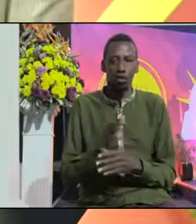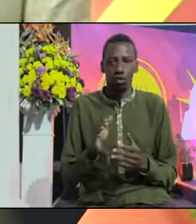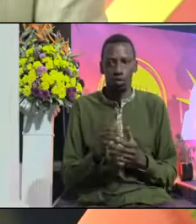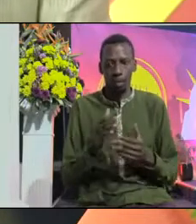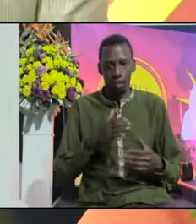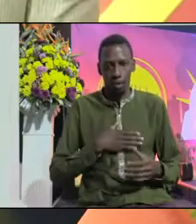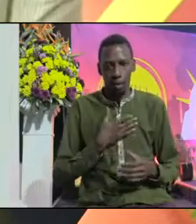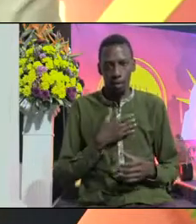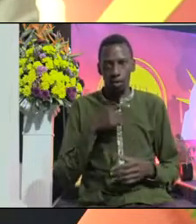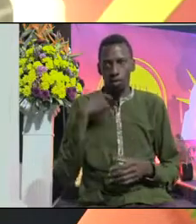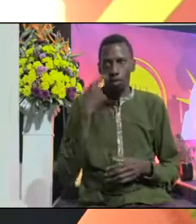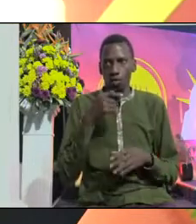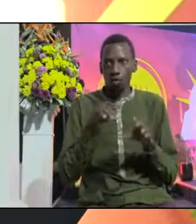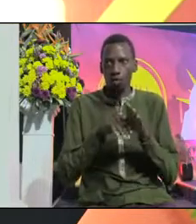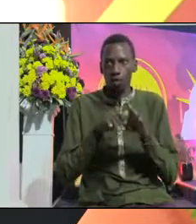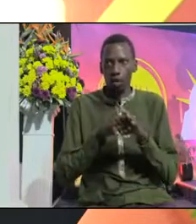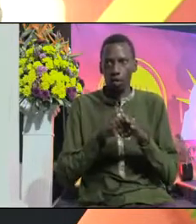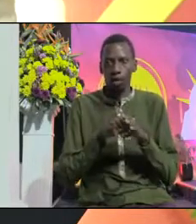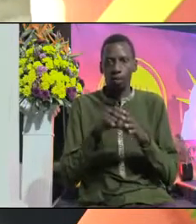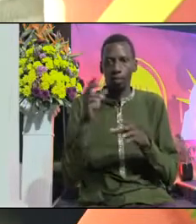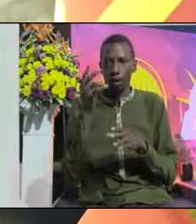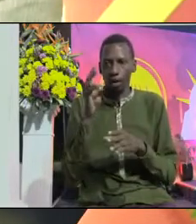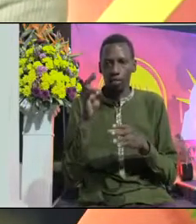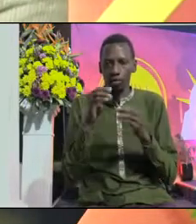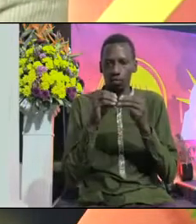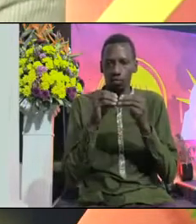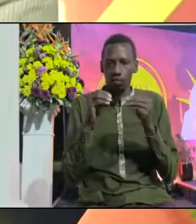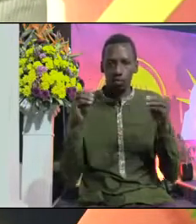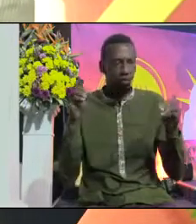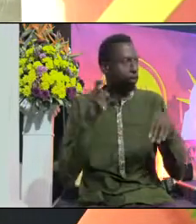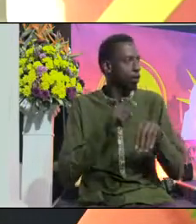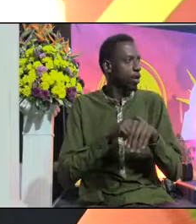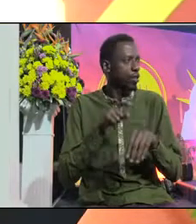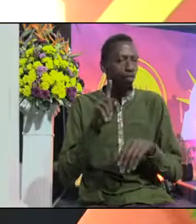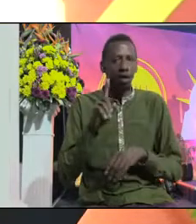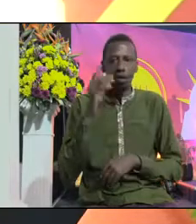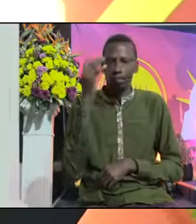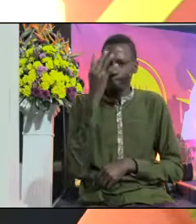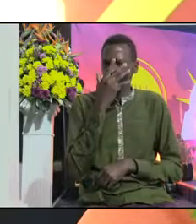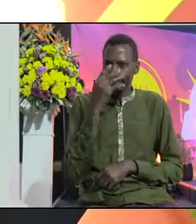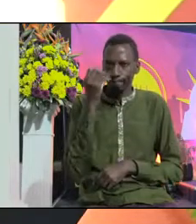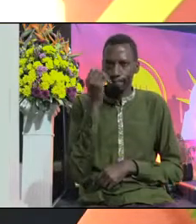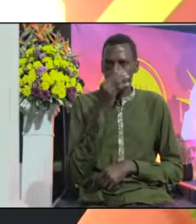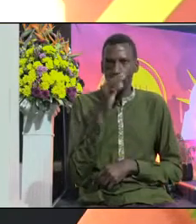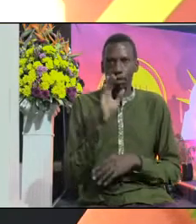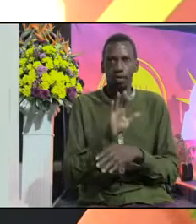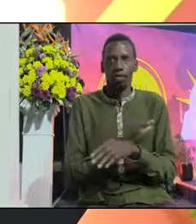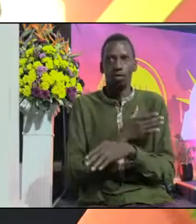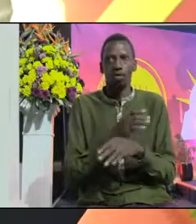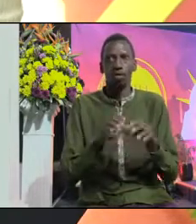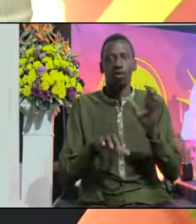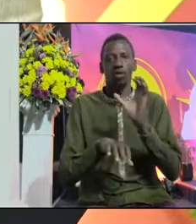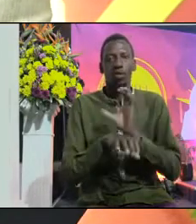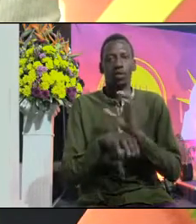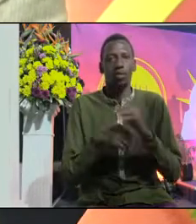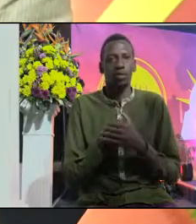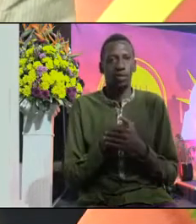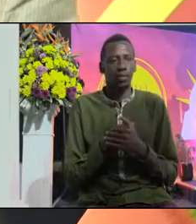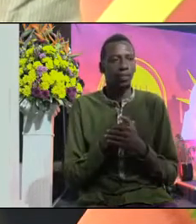been Adventists for a long time, this is one of the beautiful hymns of the church.